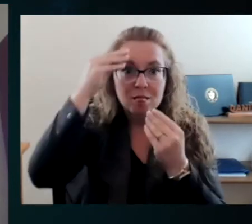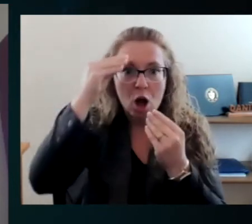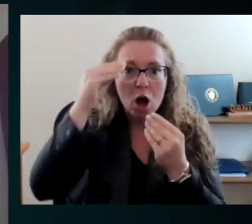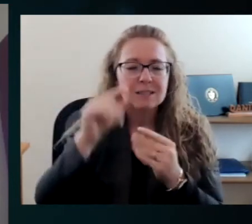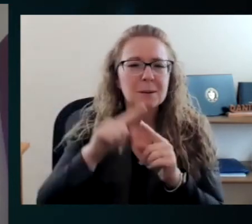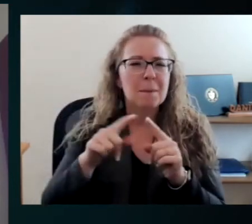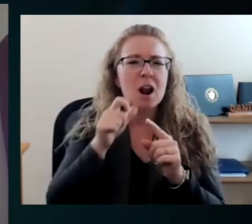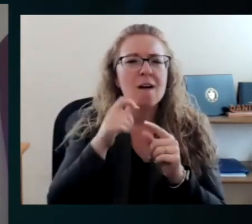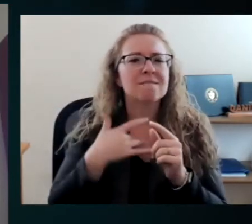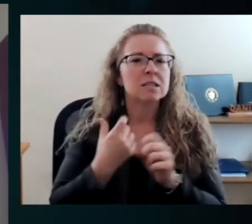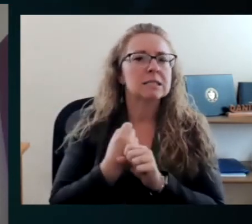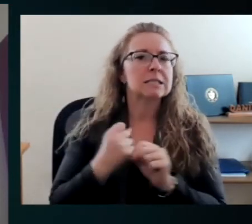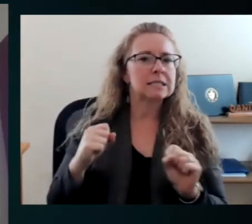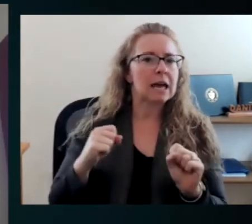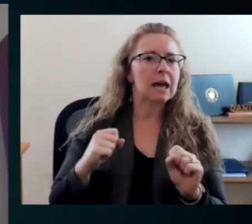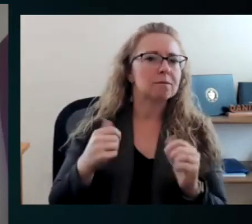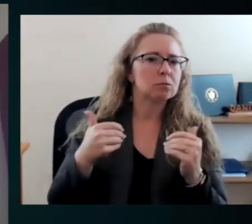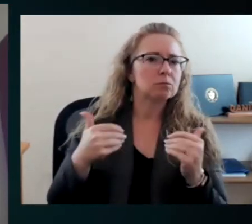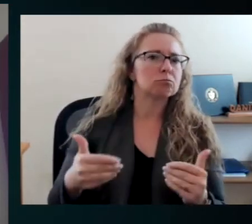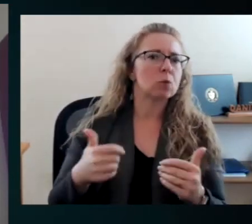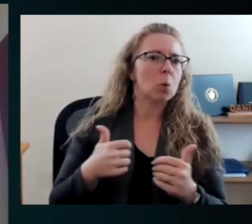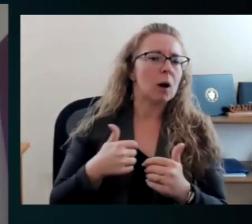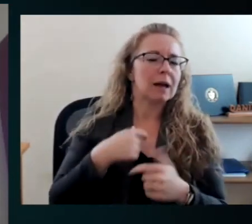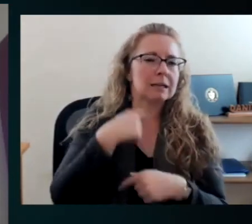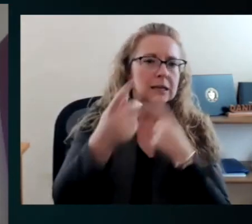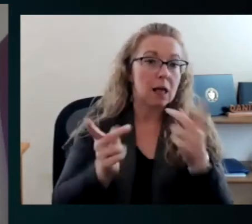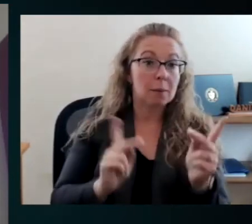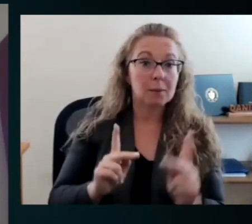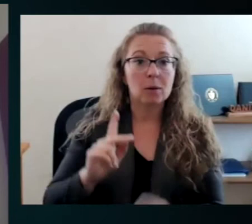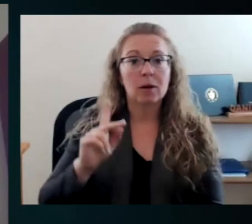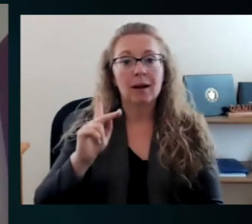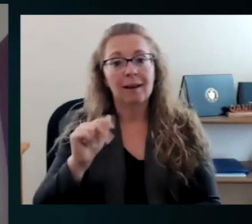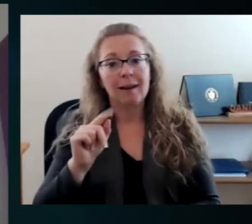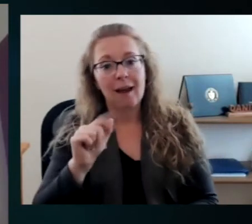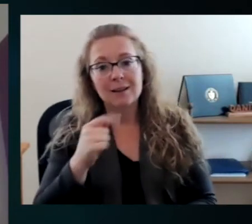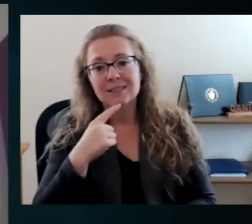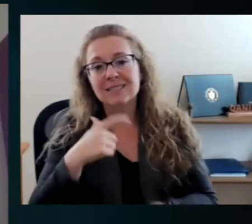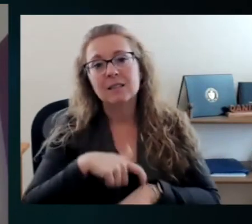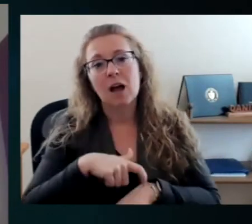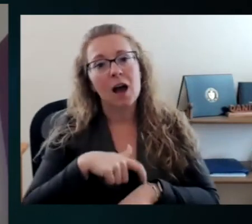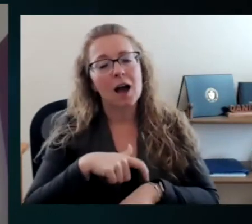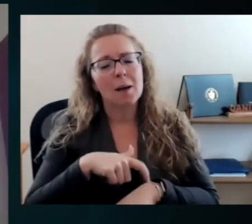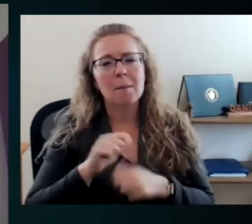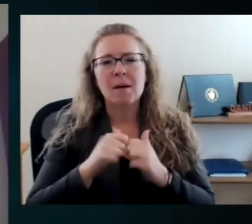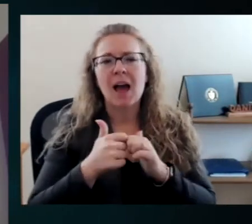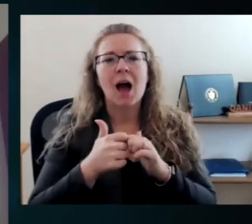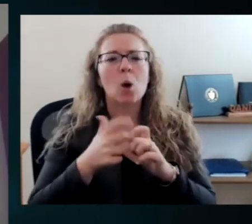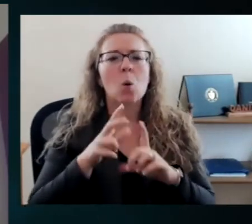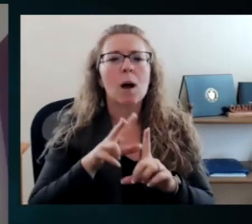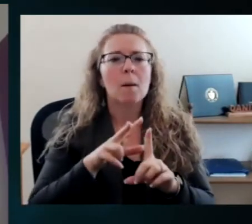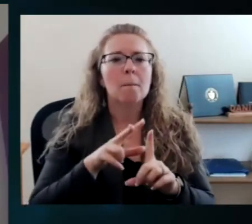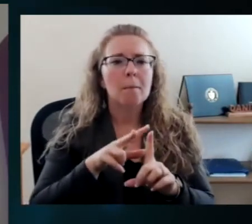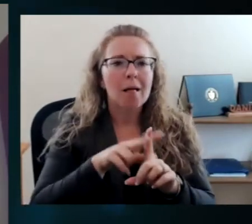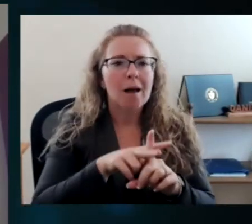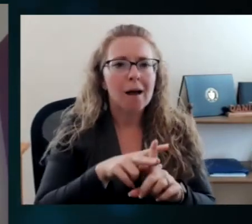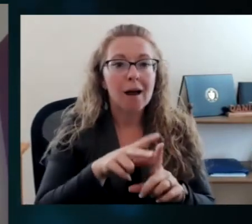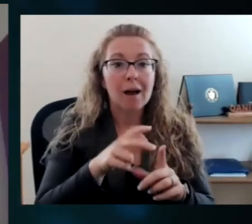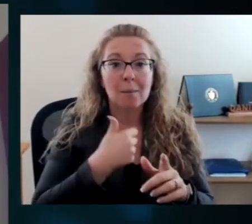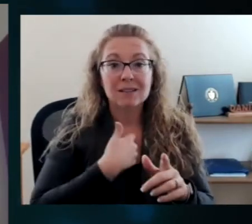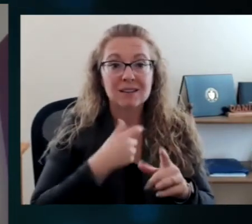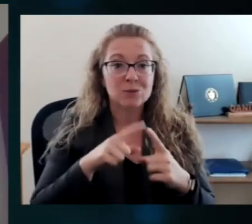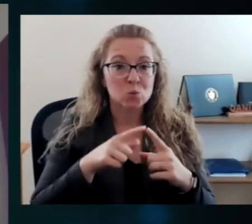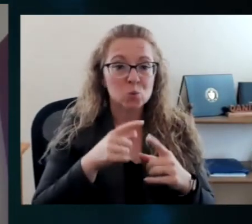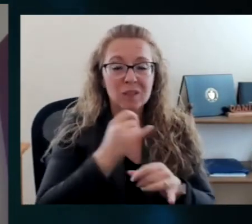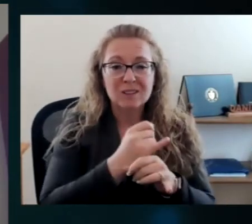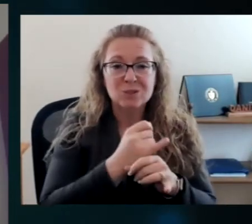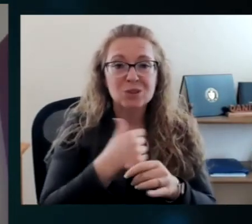expressing. Kata added, time trying to find a way to even apply to institution because I have to provide truthful information,